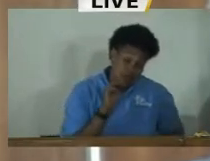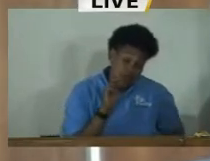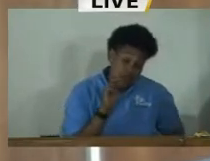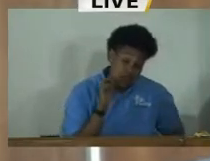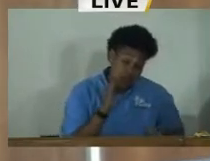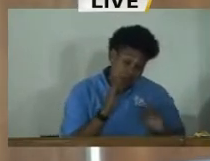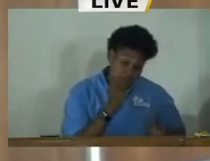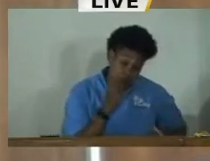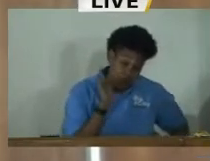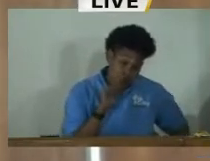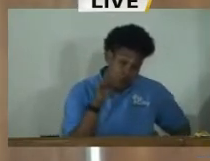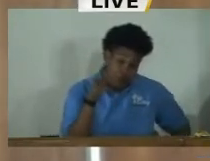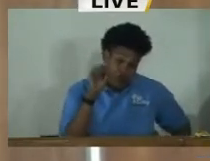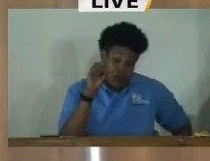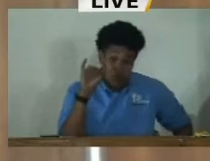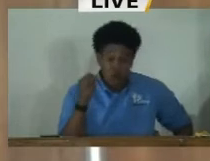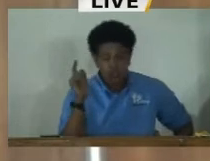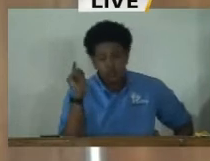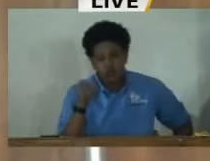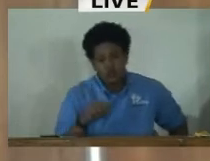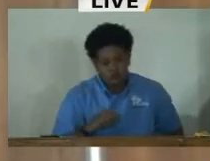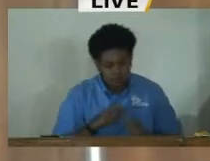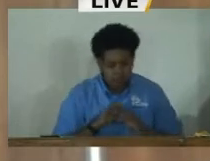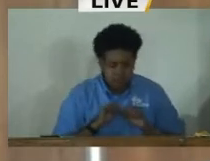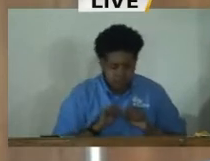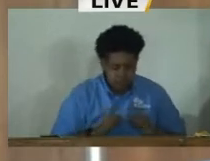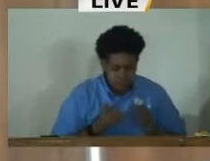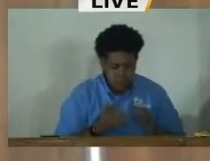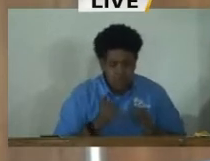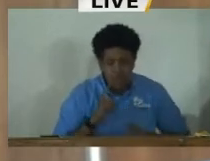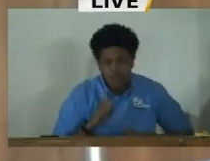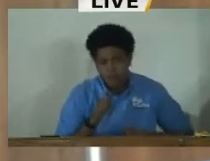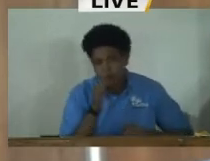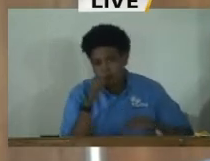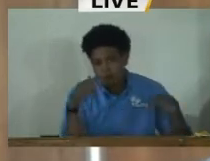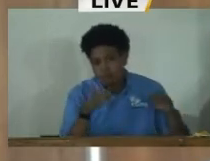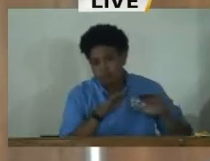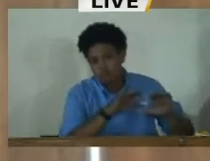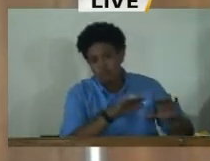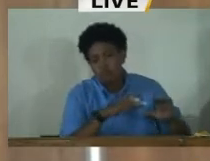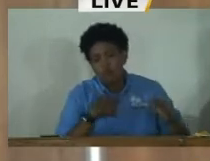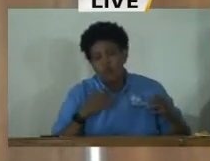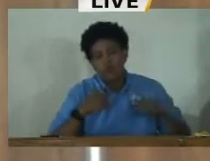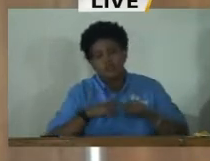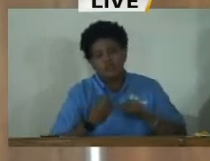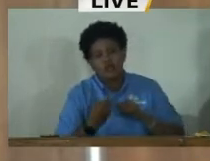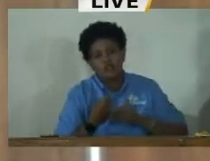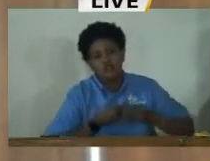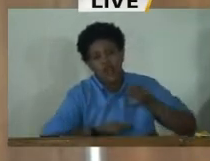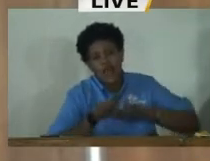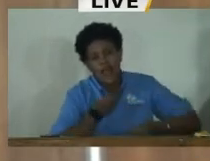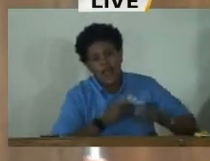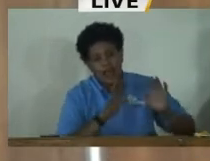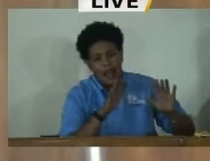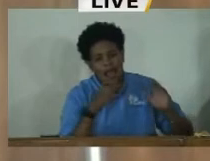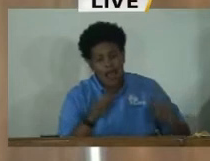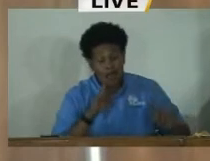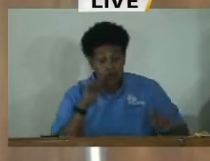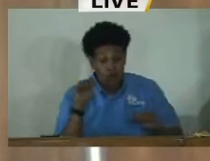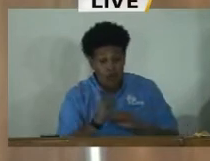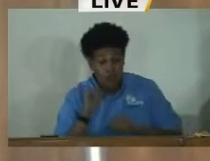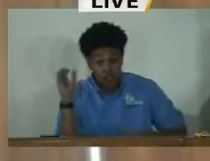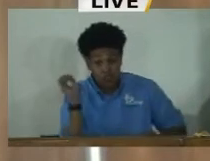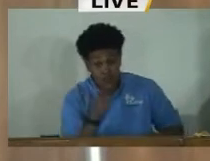PSOJ. He said, look, let's put a diplomatic desk there for you and a private sector desk because we want to start the trade. We actually